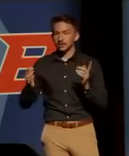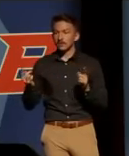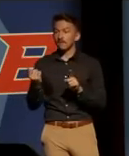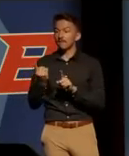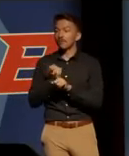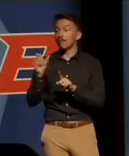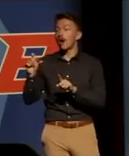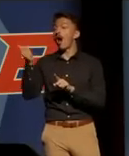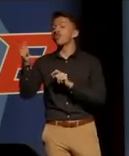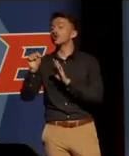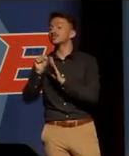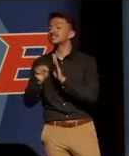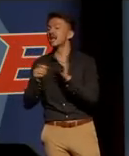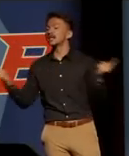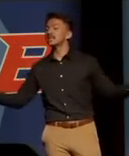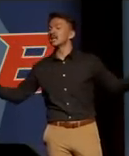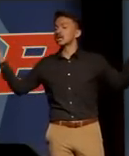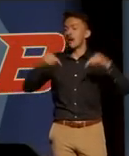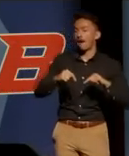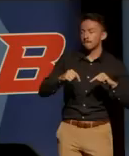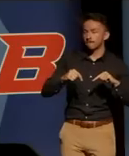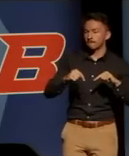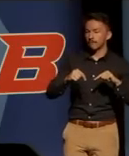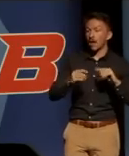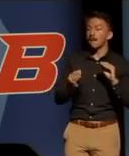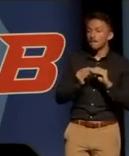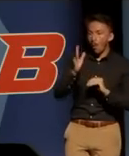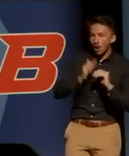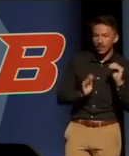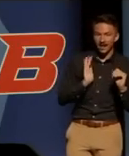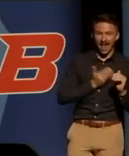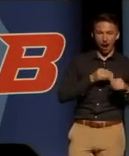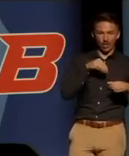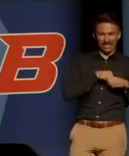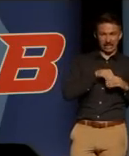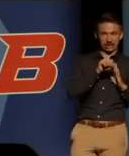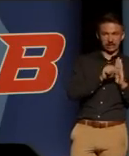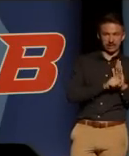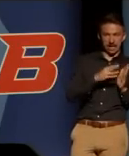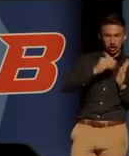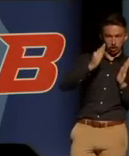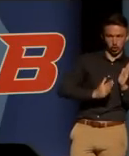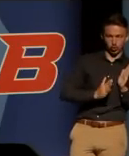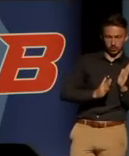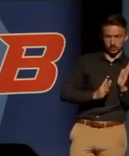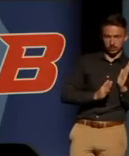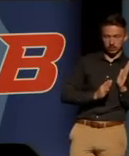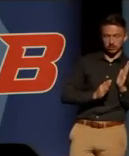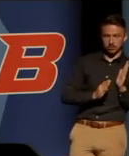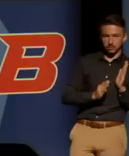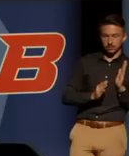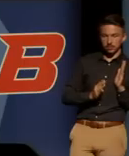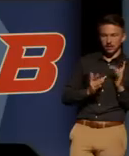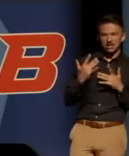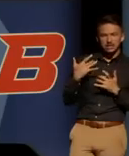students. And while we are delighted to welcome those students here, because most of them end